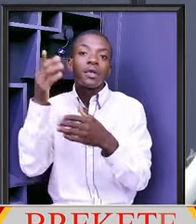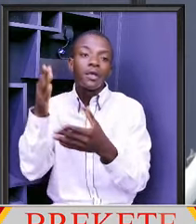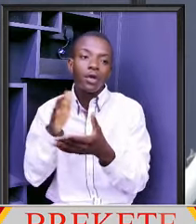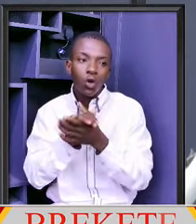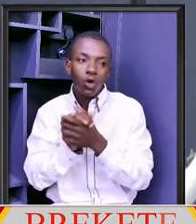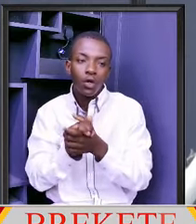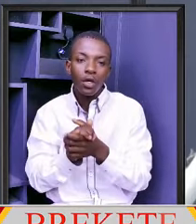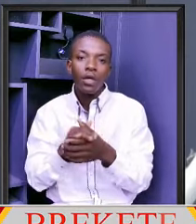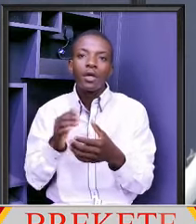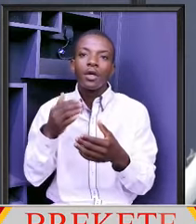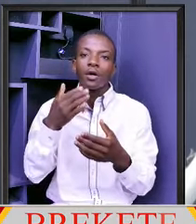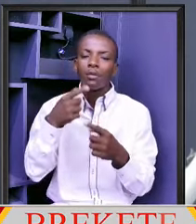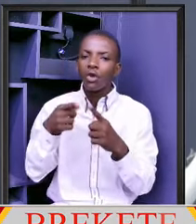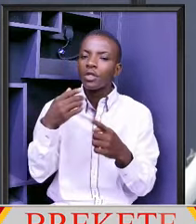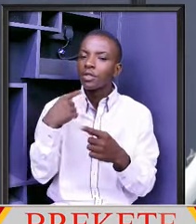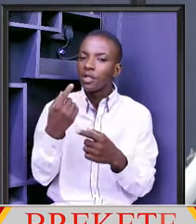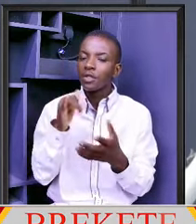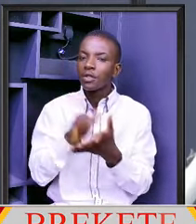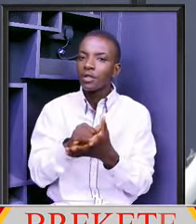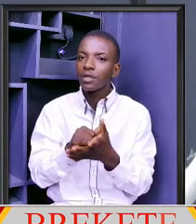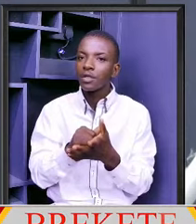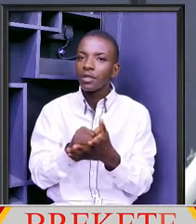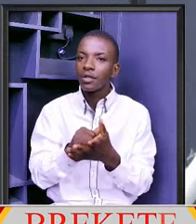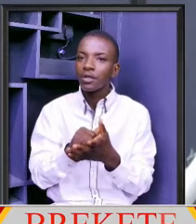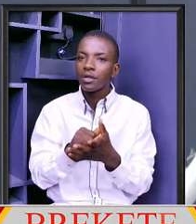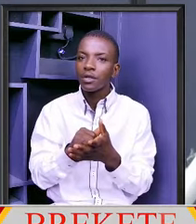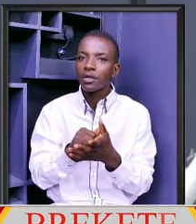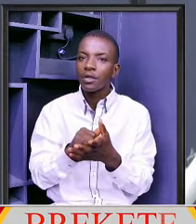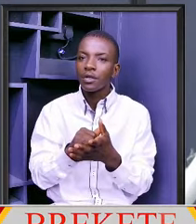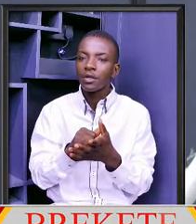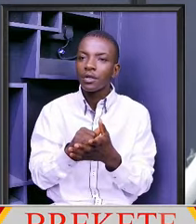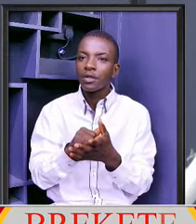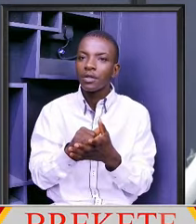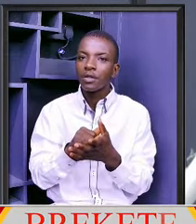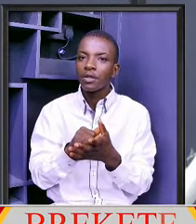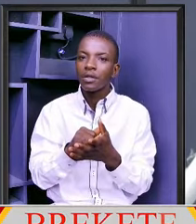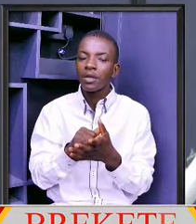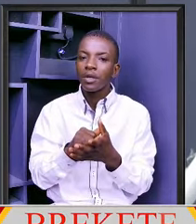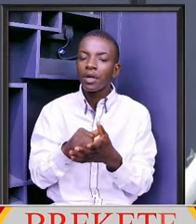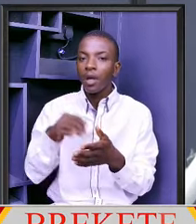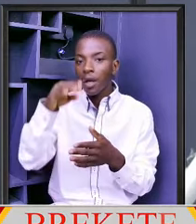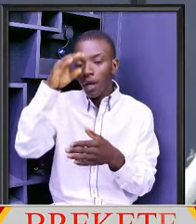good. But I did tell you, and I say, oh, you both know they give black man anything for nothing.